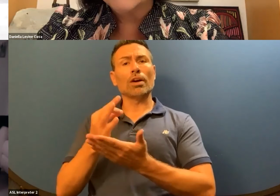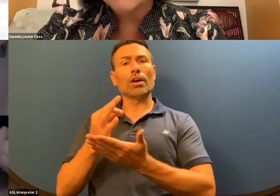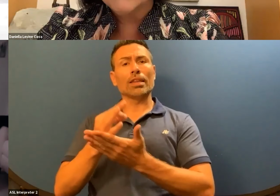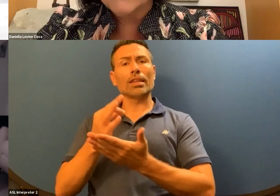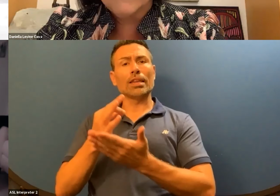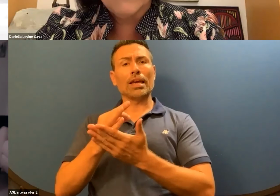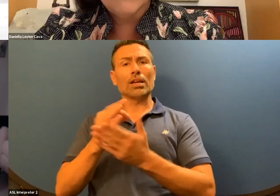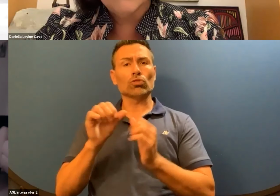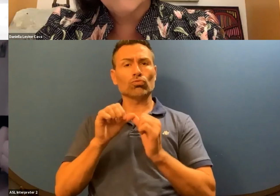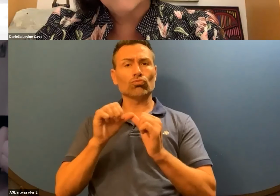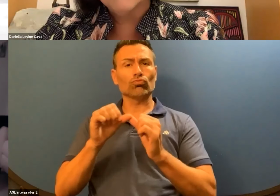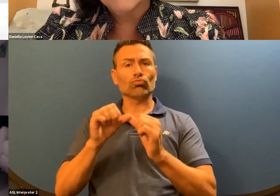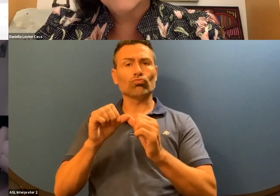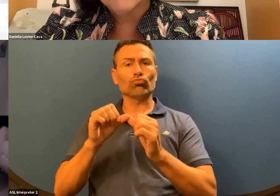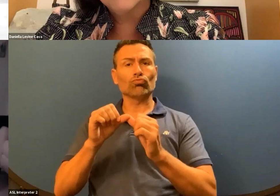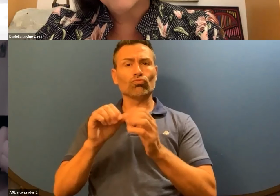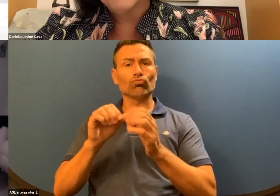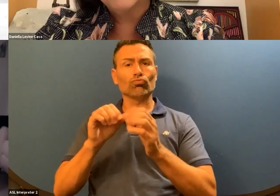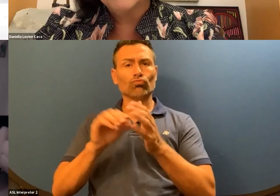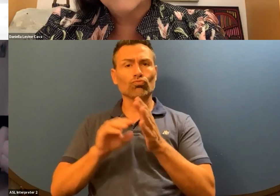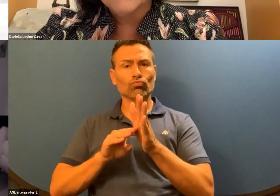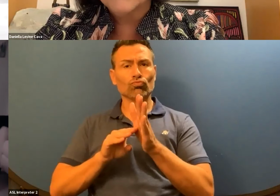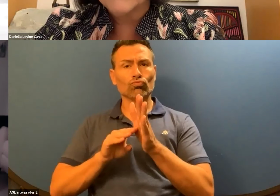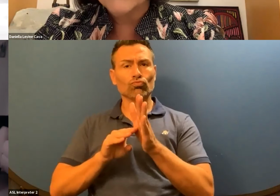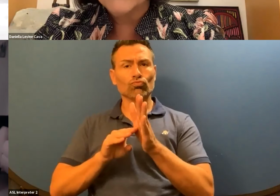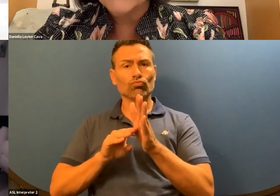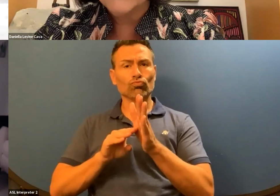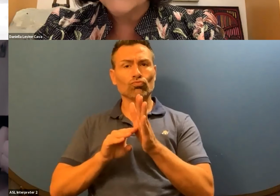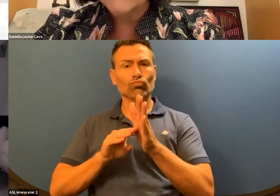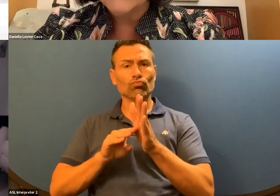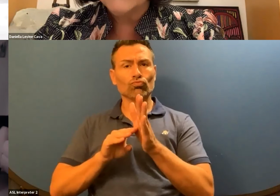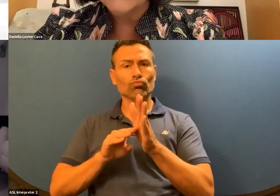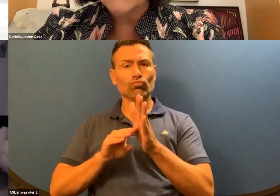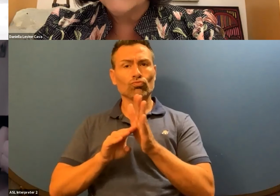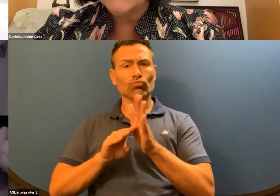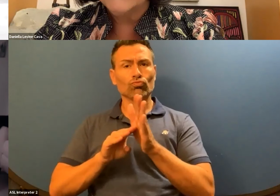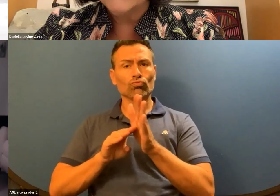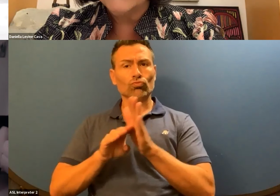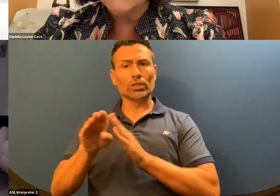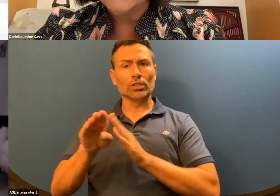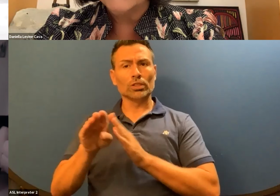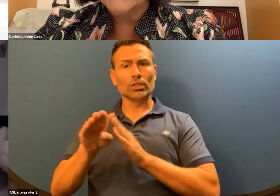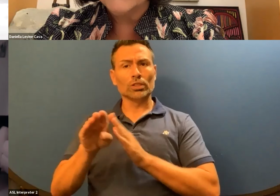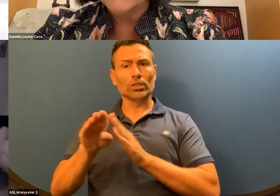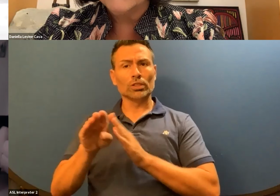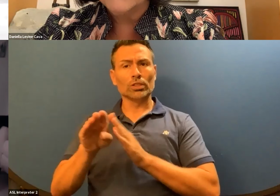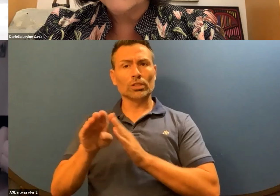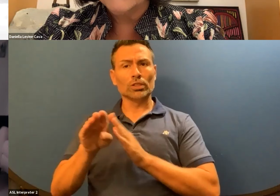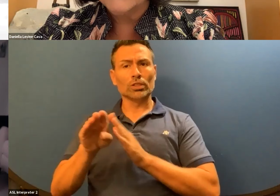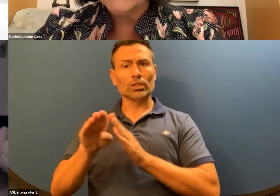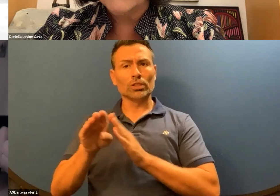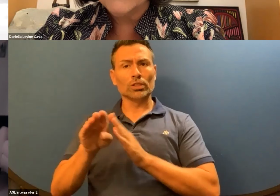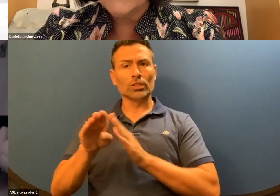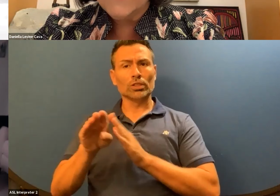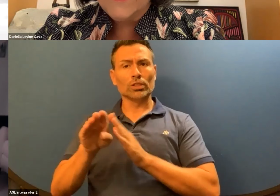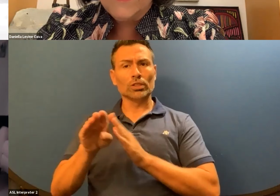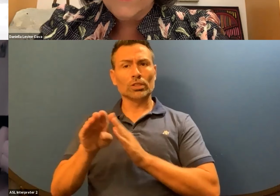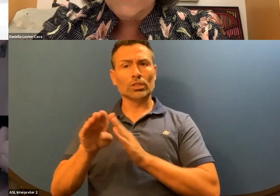one question that was proposed is, before COVID, the United Way Alice report found that 17% of